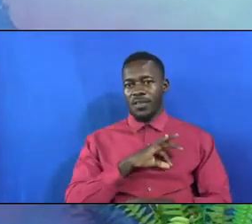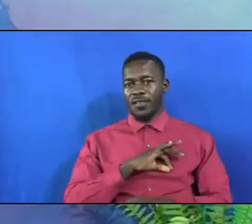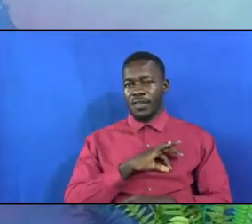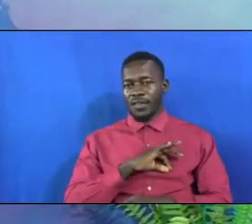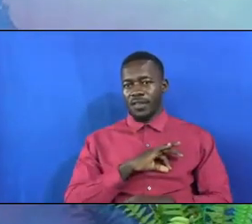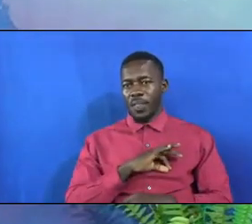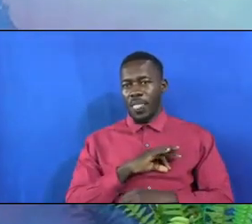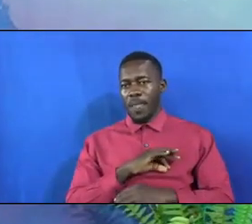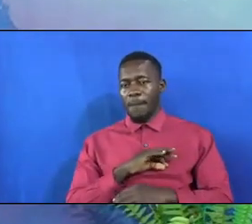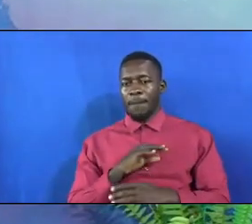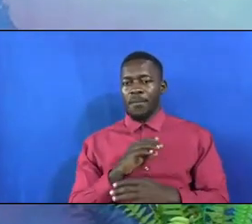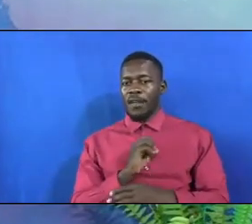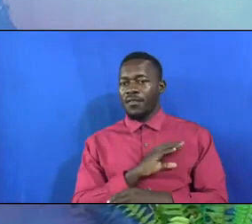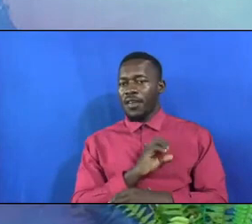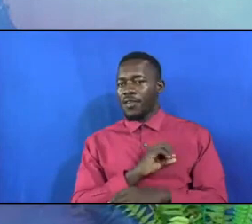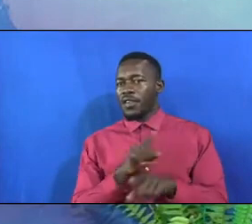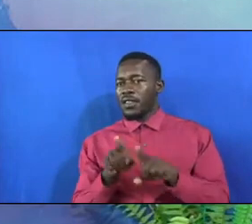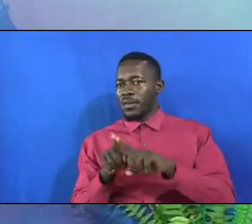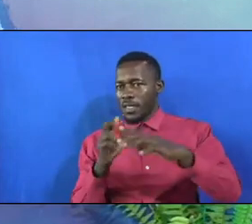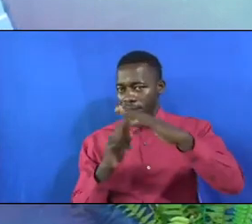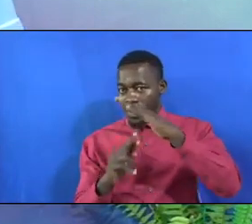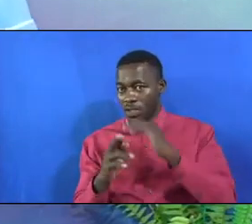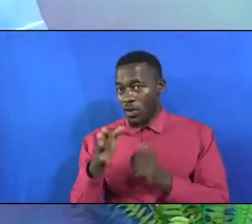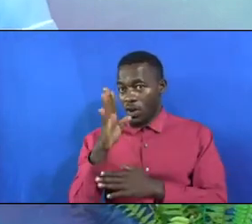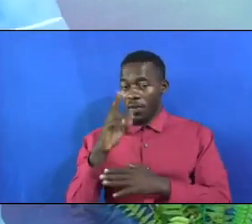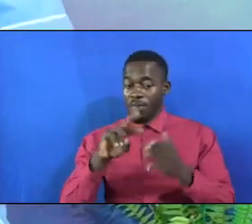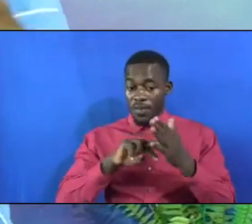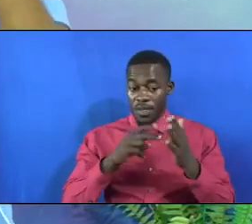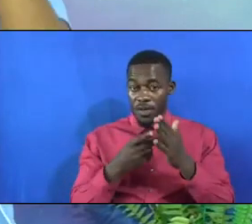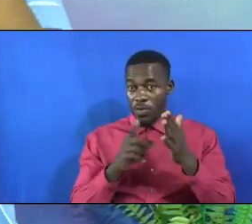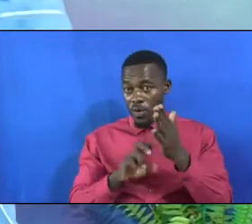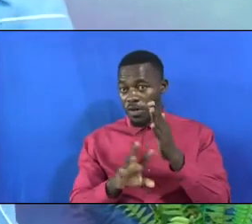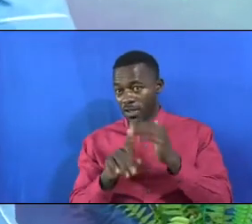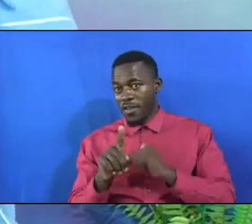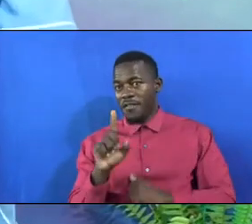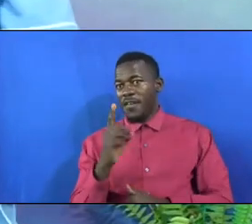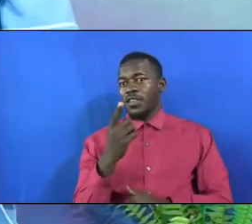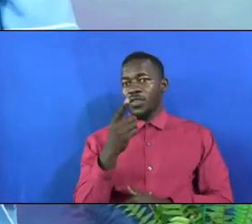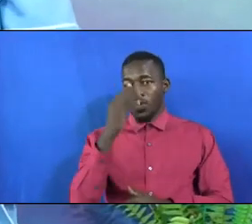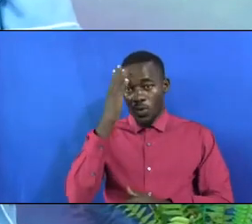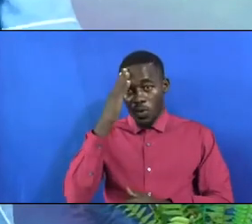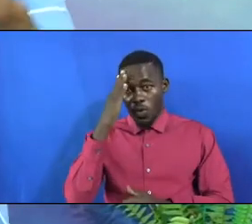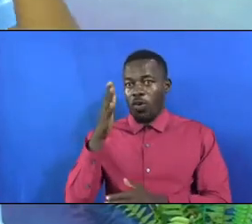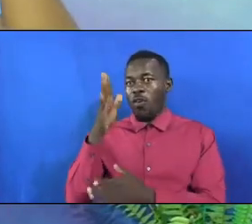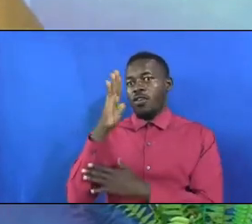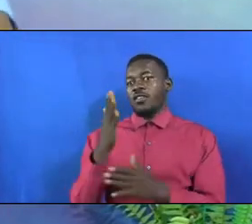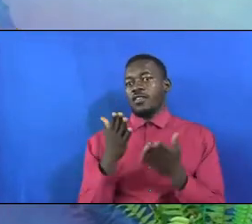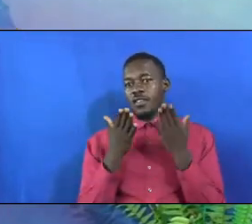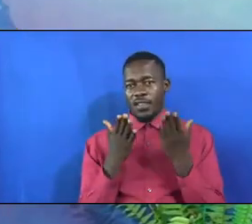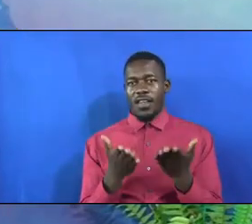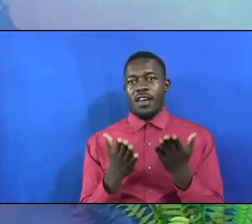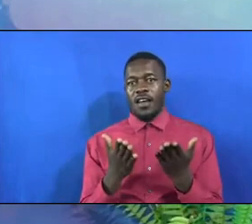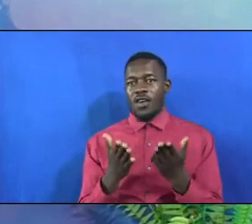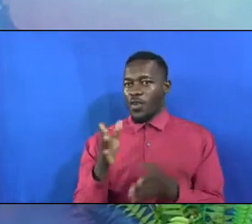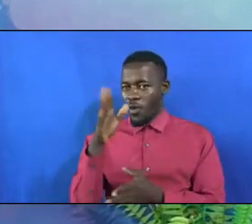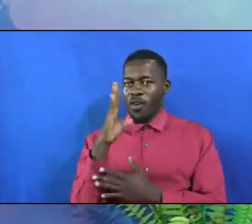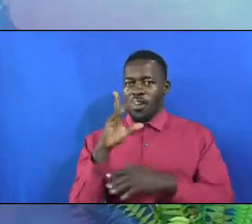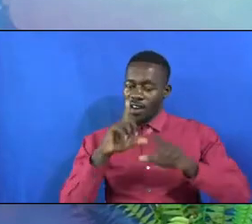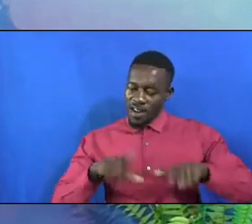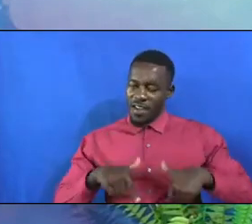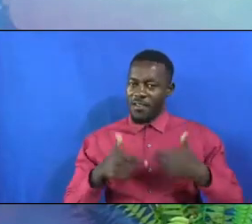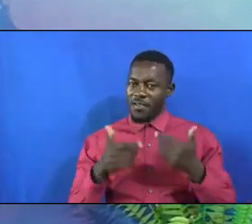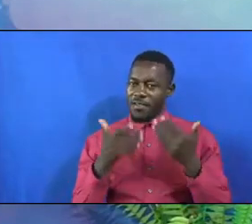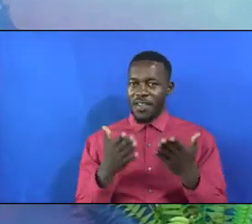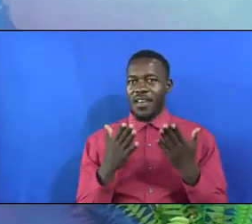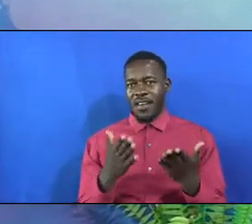to acknowledge God as the supreme being and Lord of our lives, who alone is